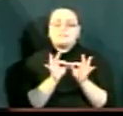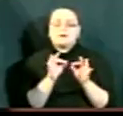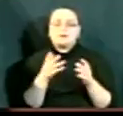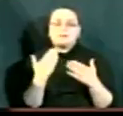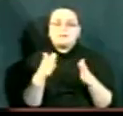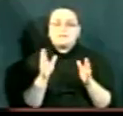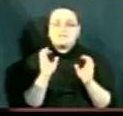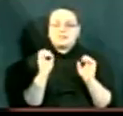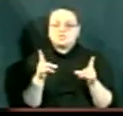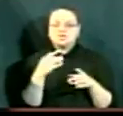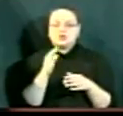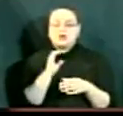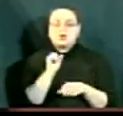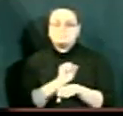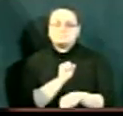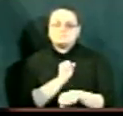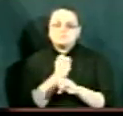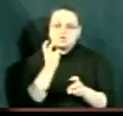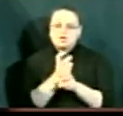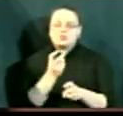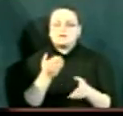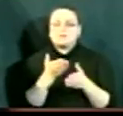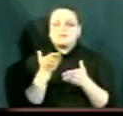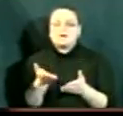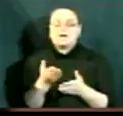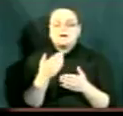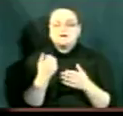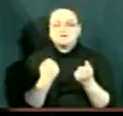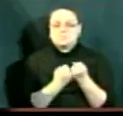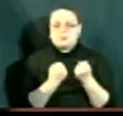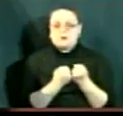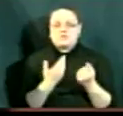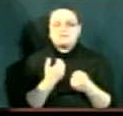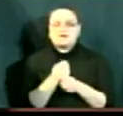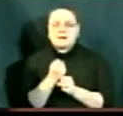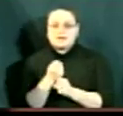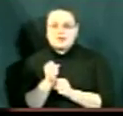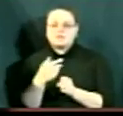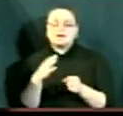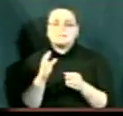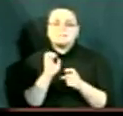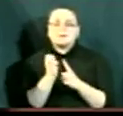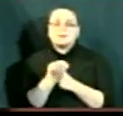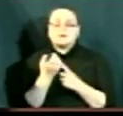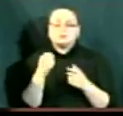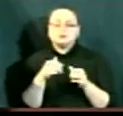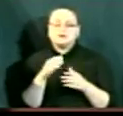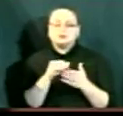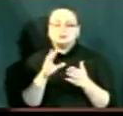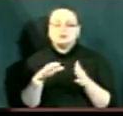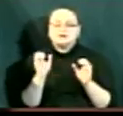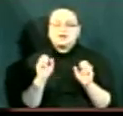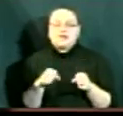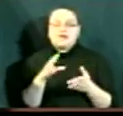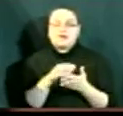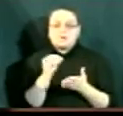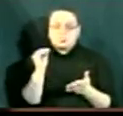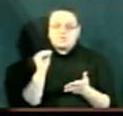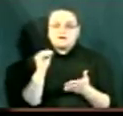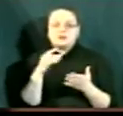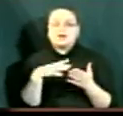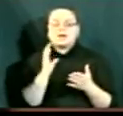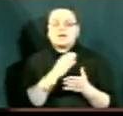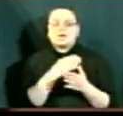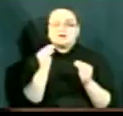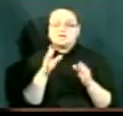education and are working diligently to provide a supportive and productive environment in which our students can learn and our